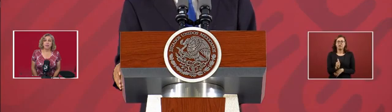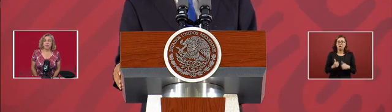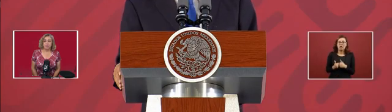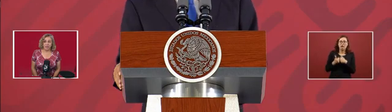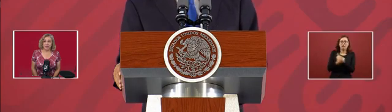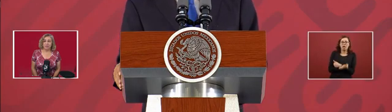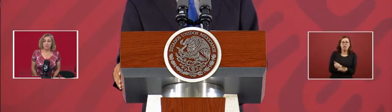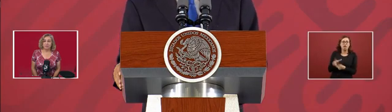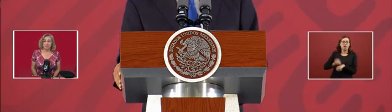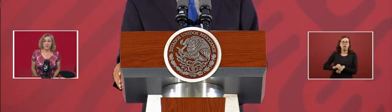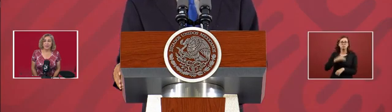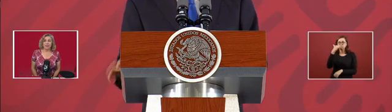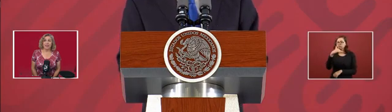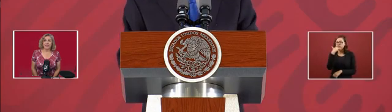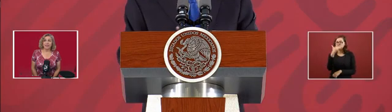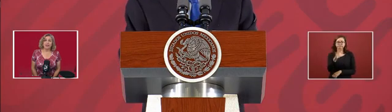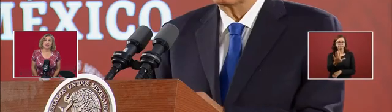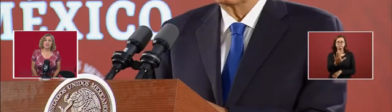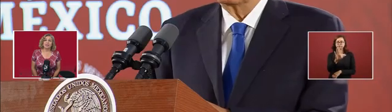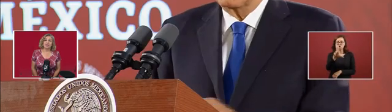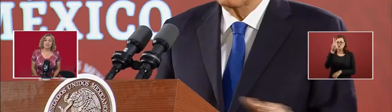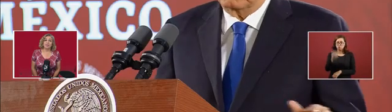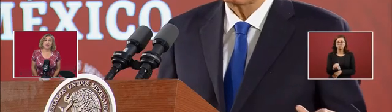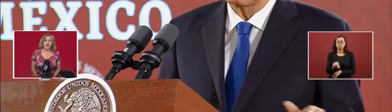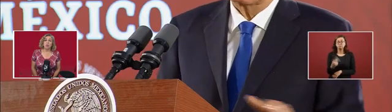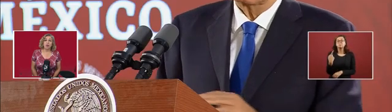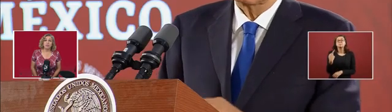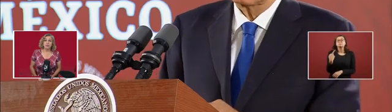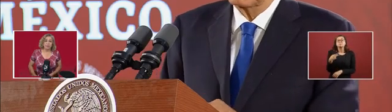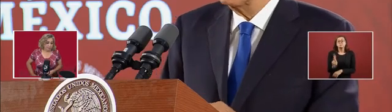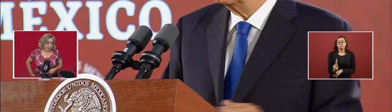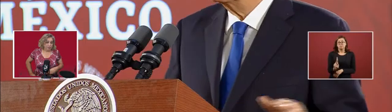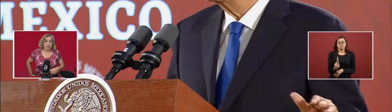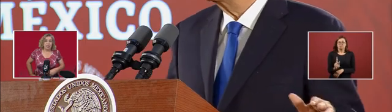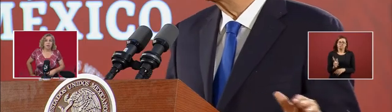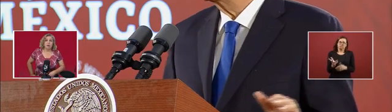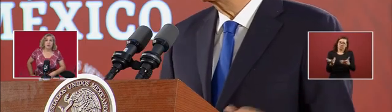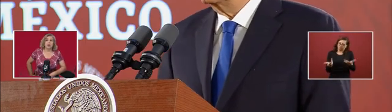according to fines as to